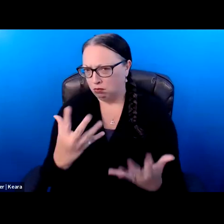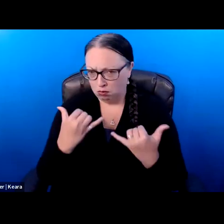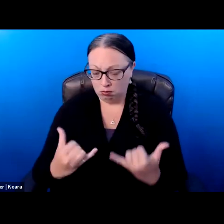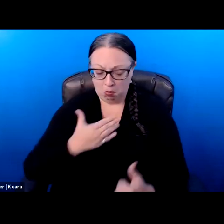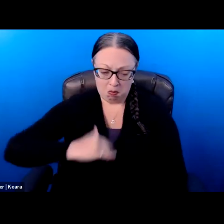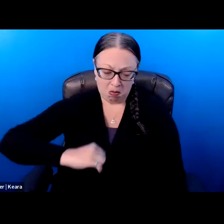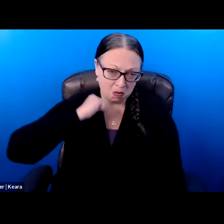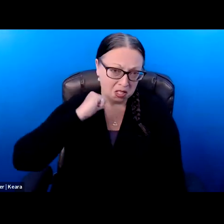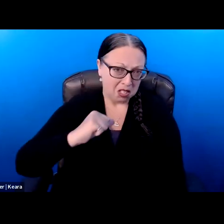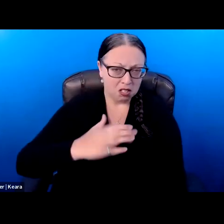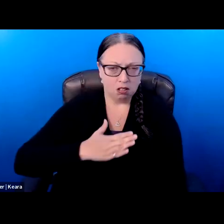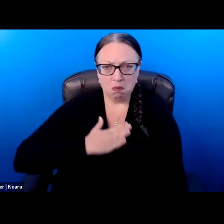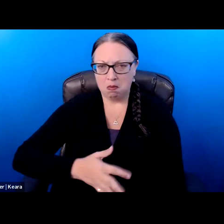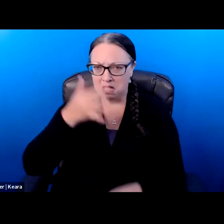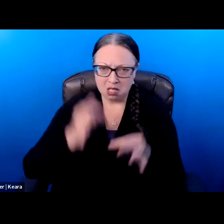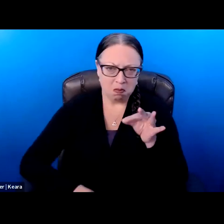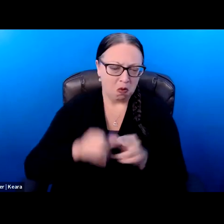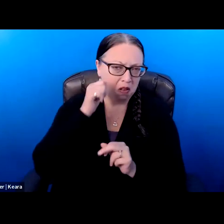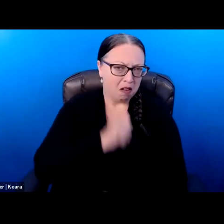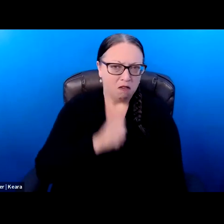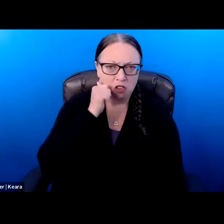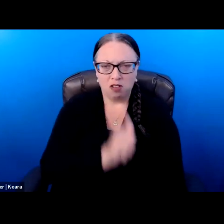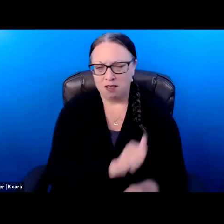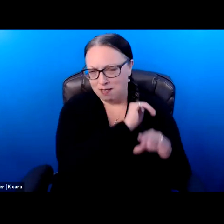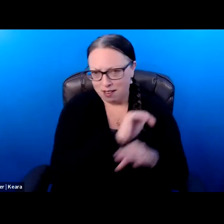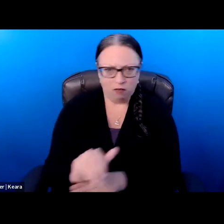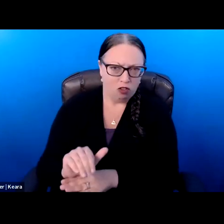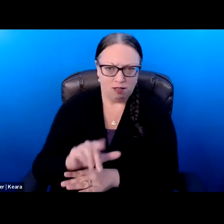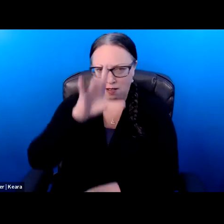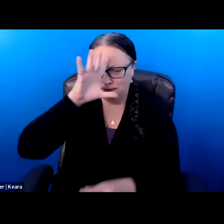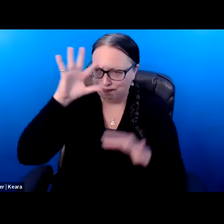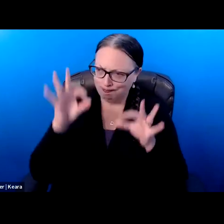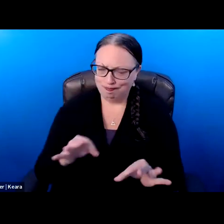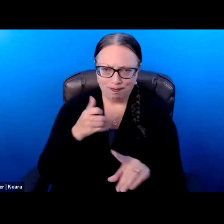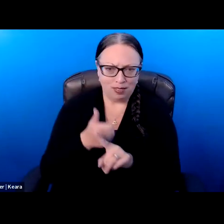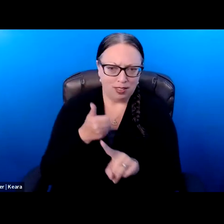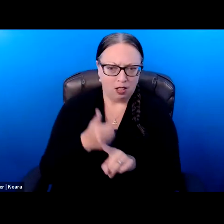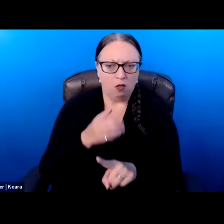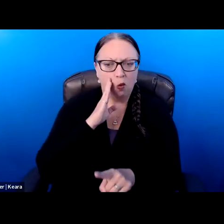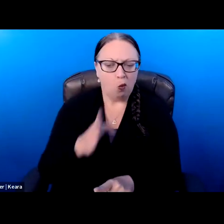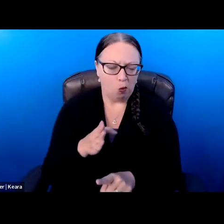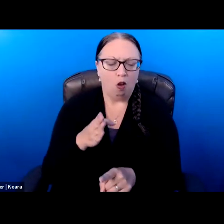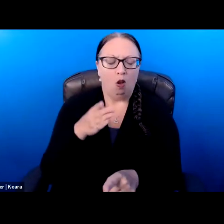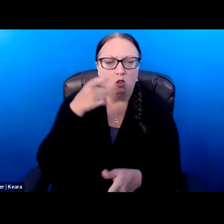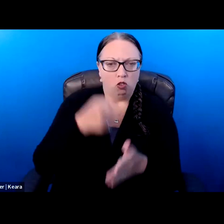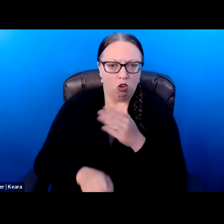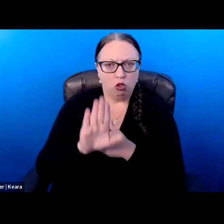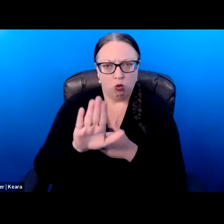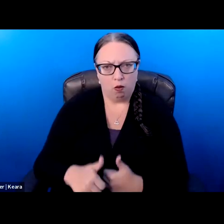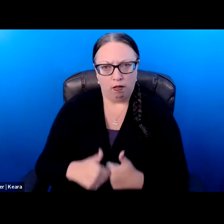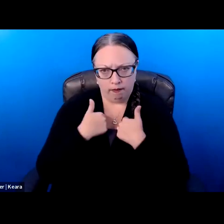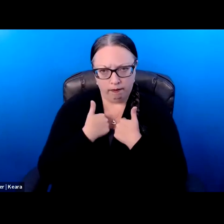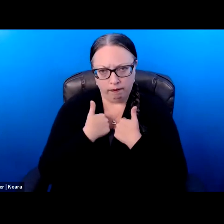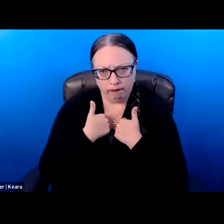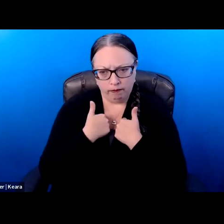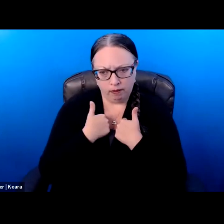my simple and daily and nightly self-determination may very well cost you your life. I